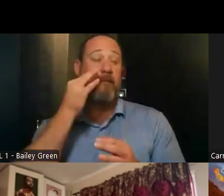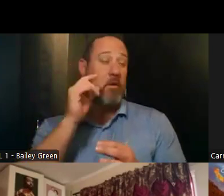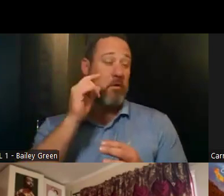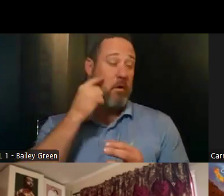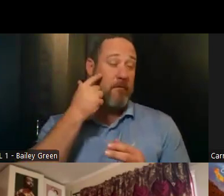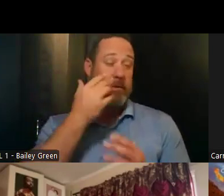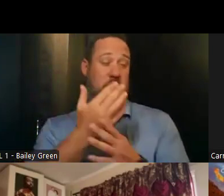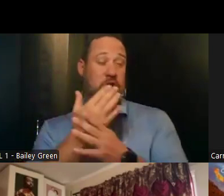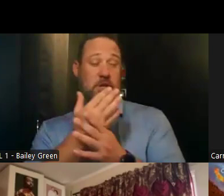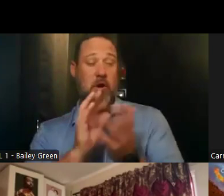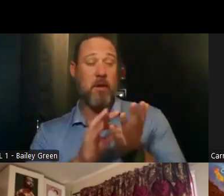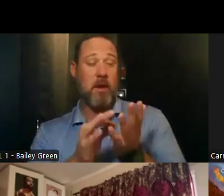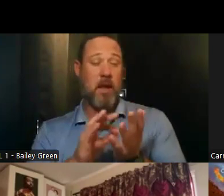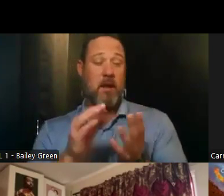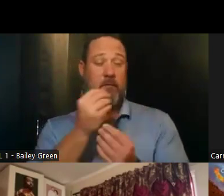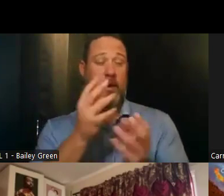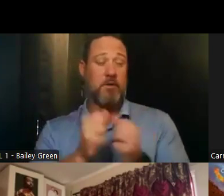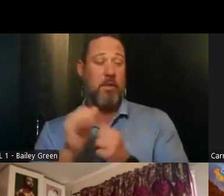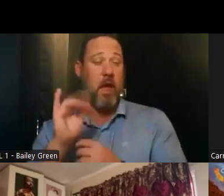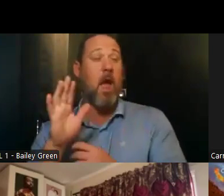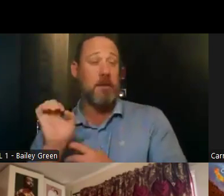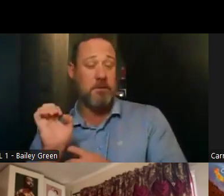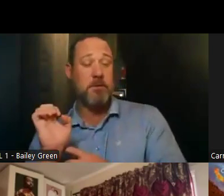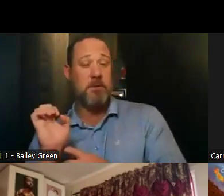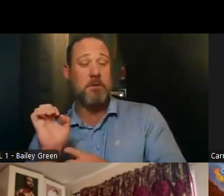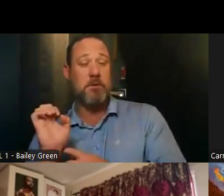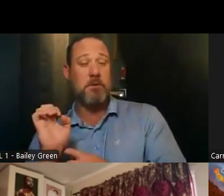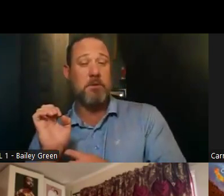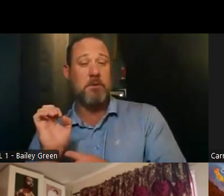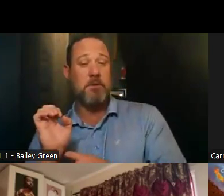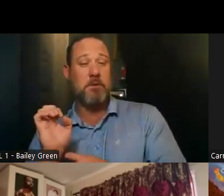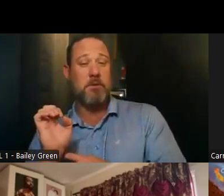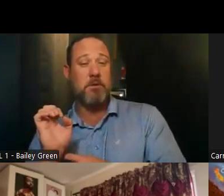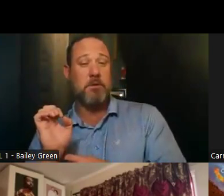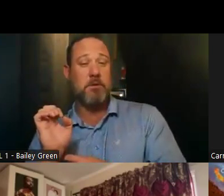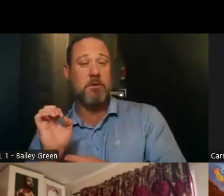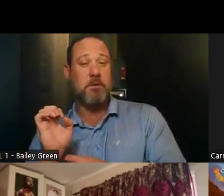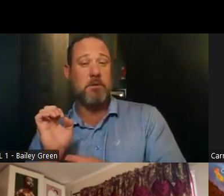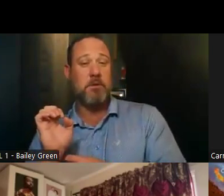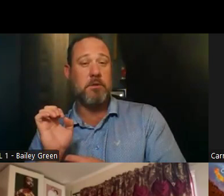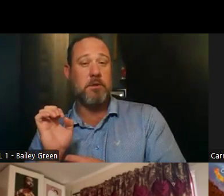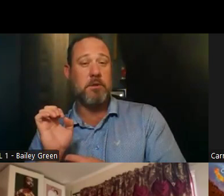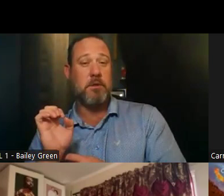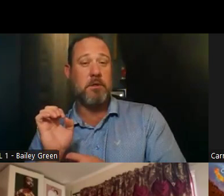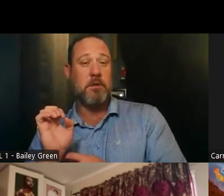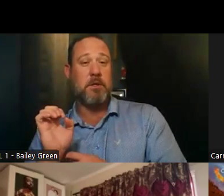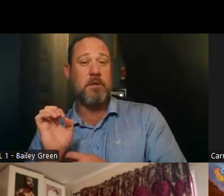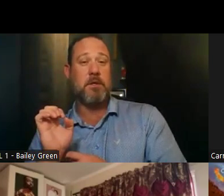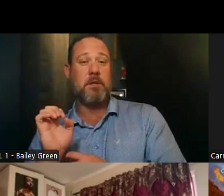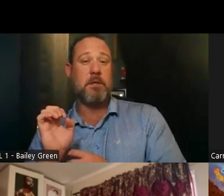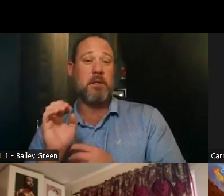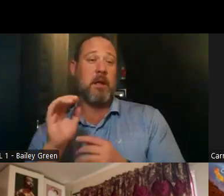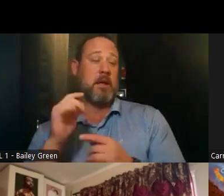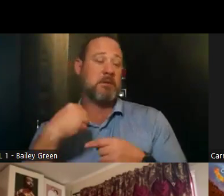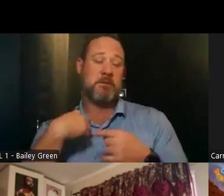Medicaid information with ICE, it's in it it flies in the face of decades of